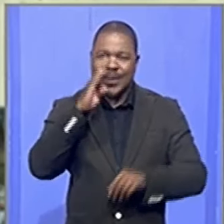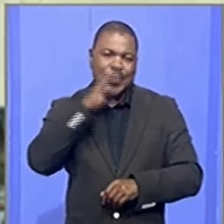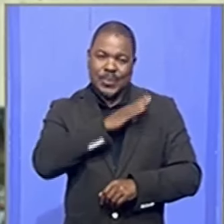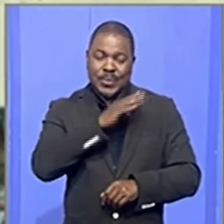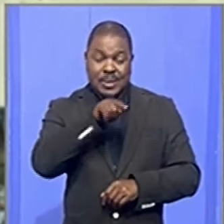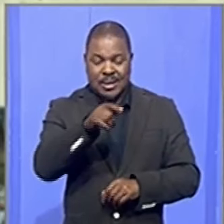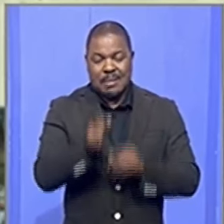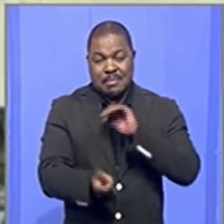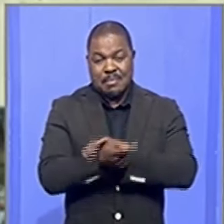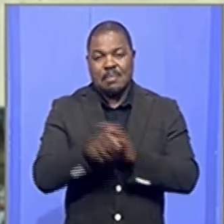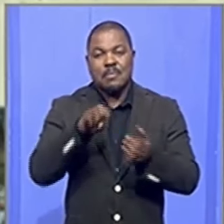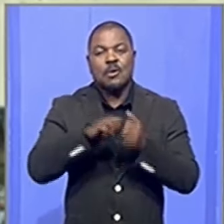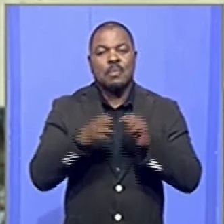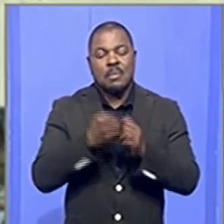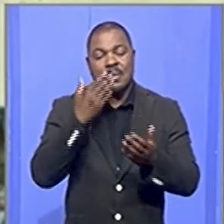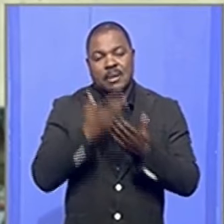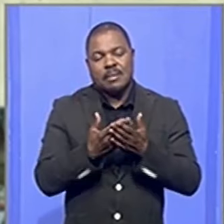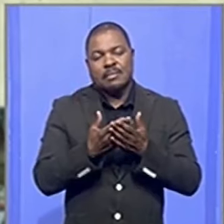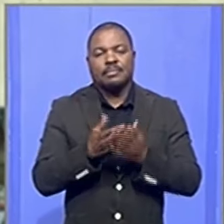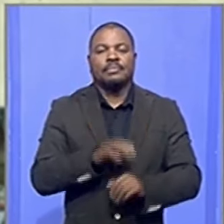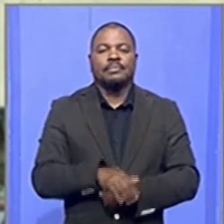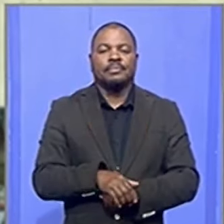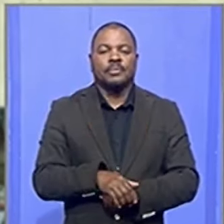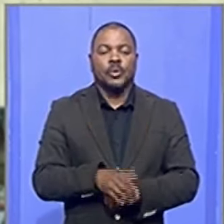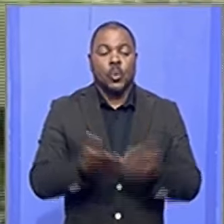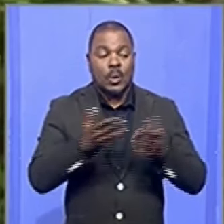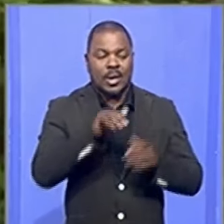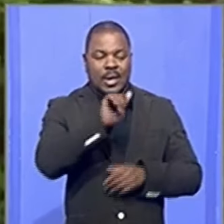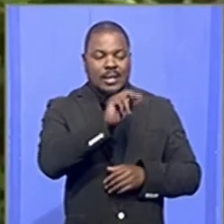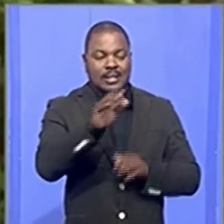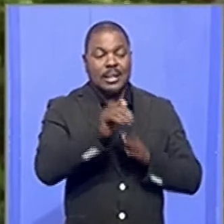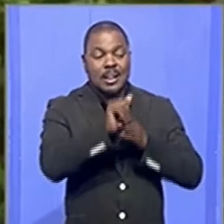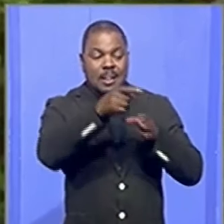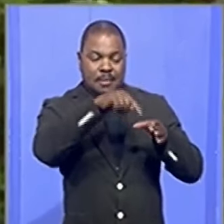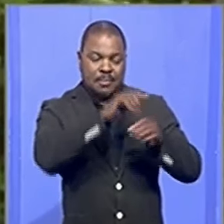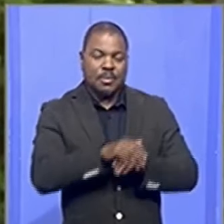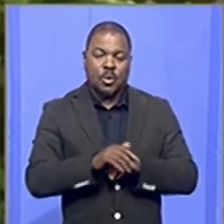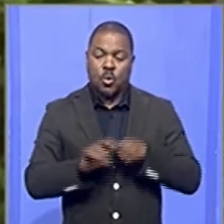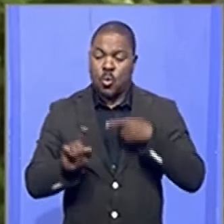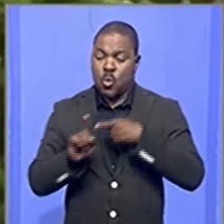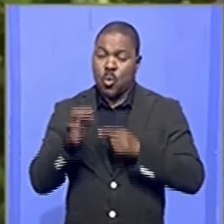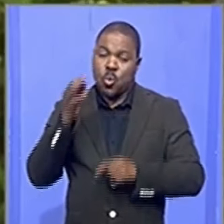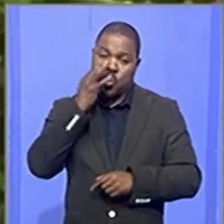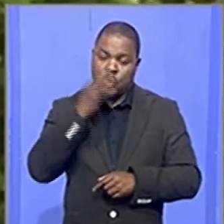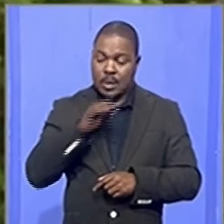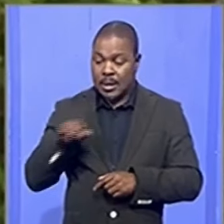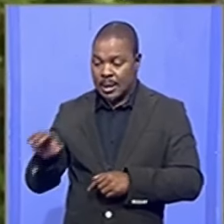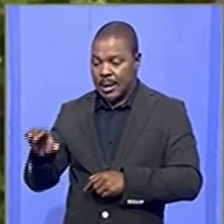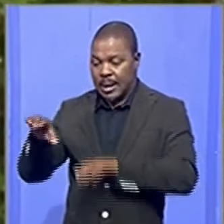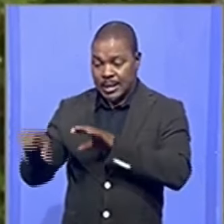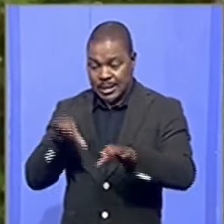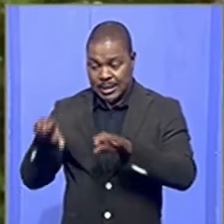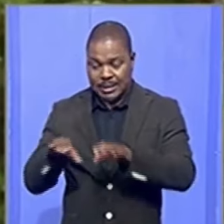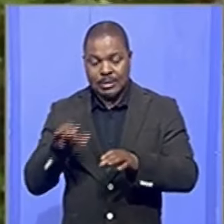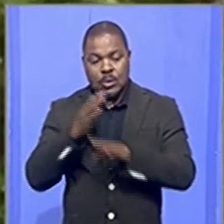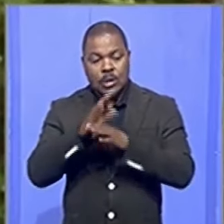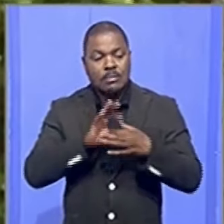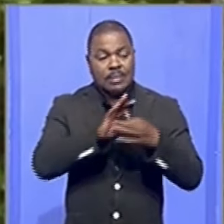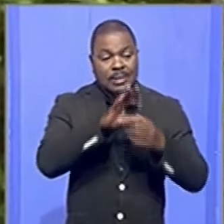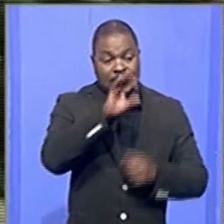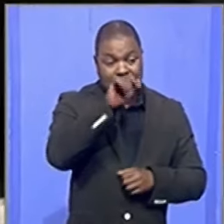baka mathata mo maemong a rileng a baeteledipele ba ANC. A re tshwetso ya go dirisana le DA e ka utlwisa baeteledipele